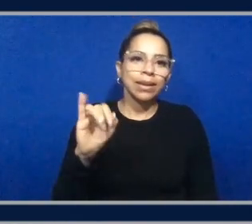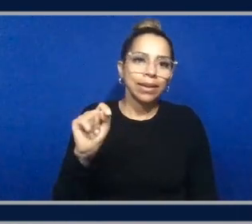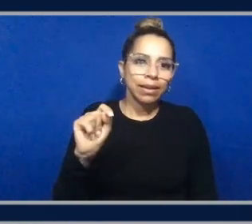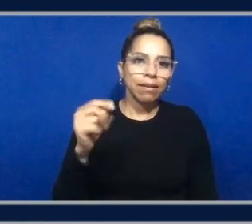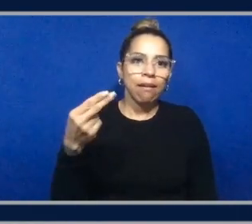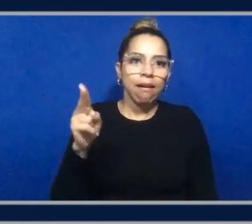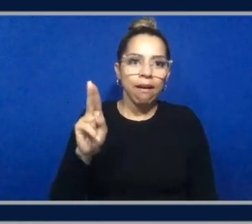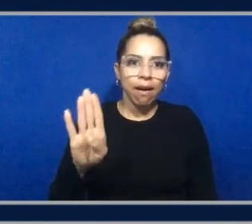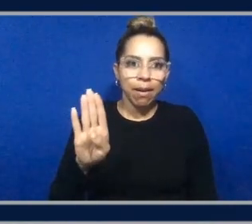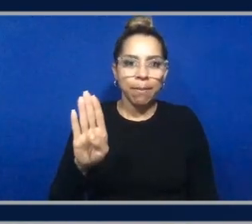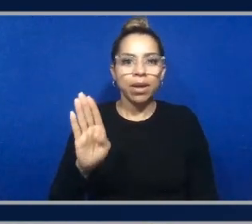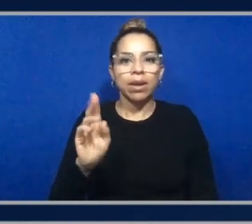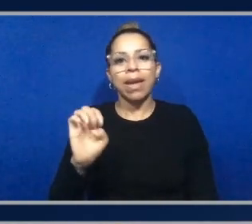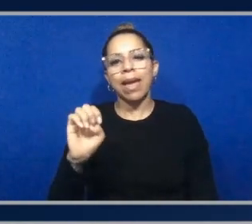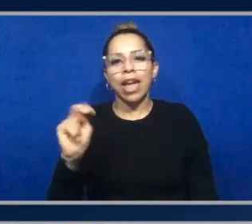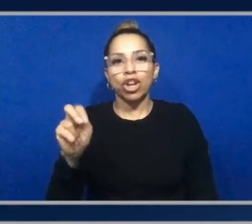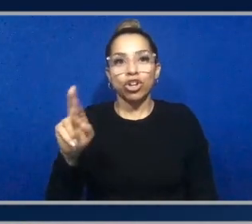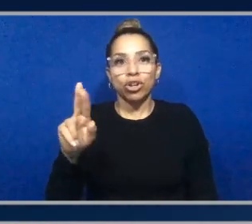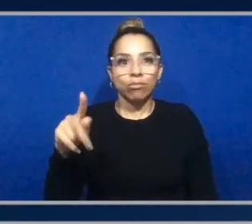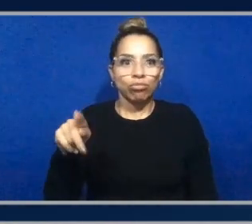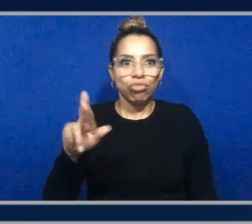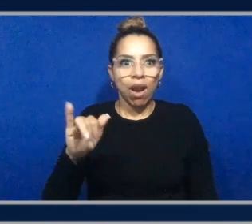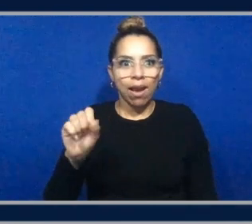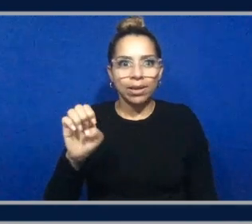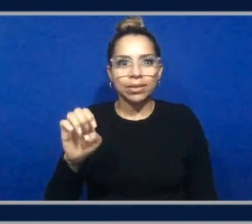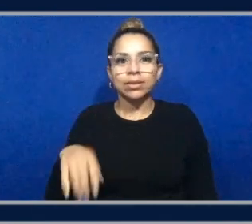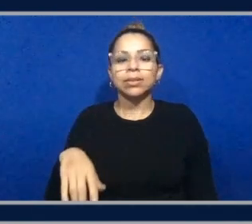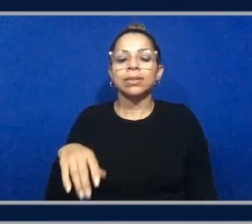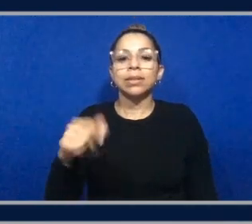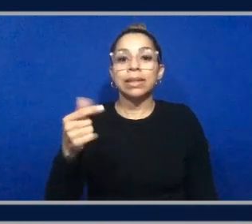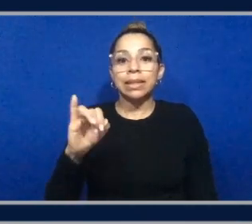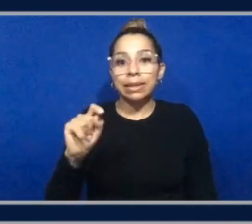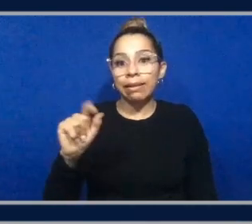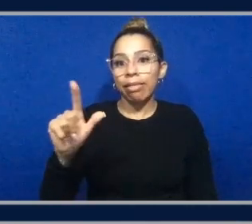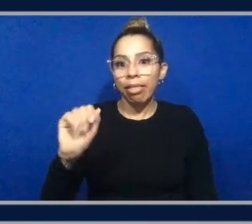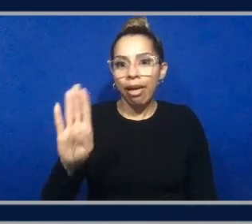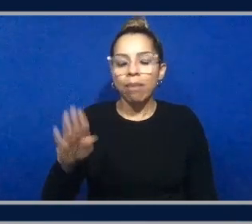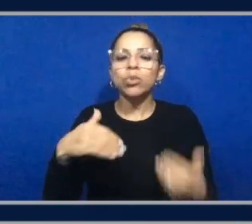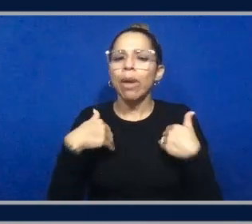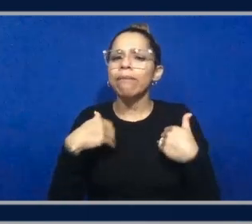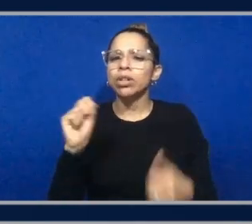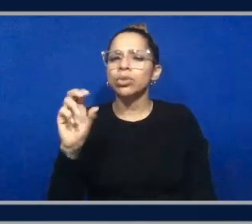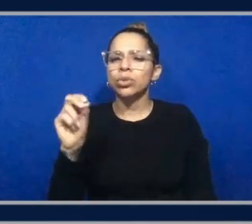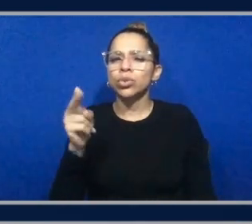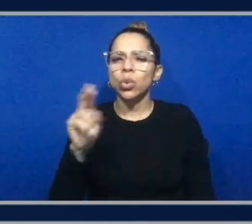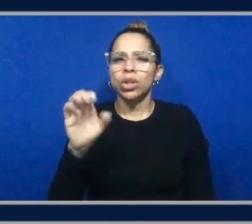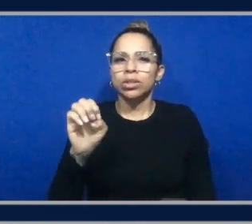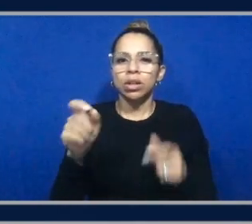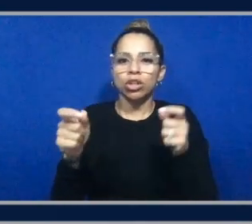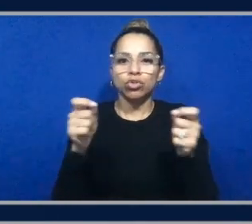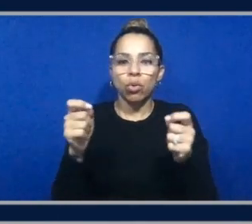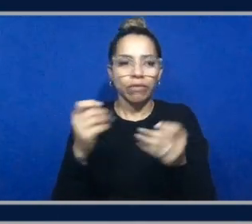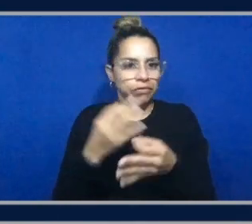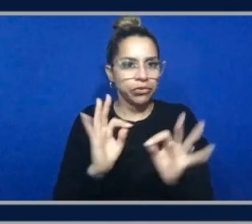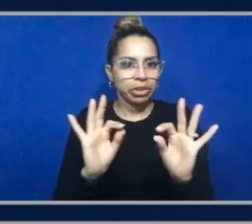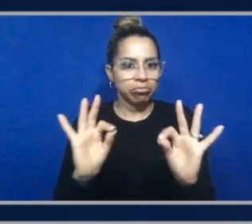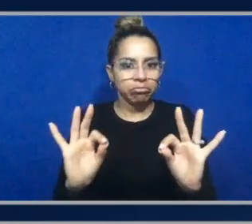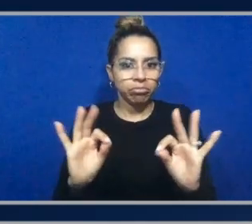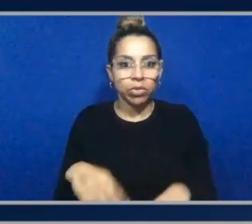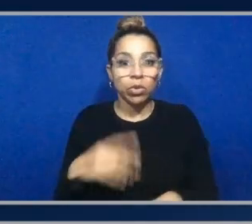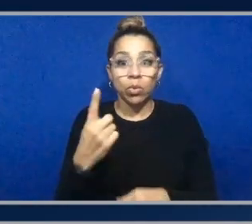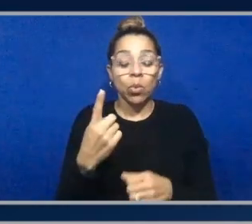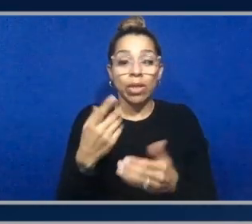Okay. So one of the things that's sort of super critical to SageMaker Studio